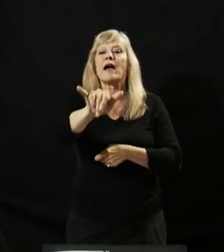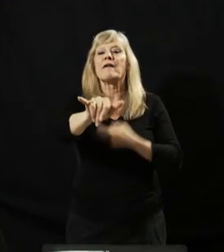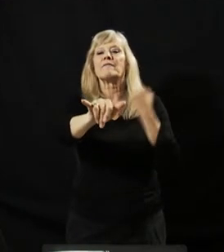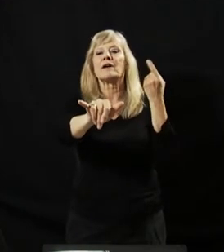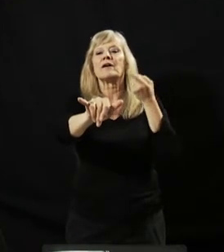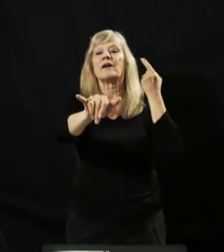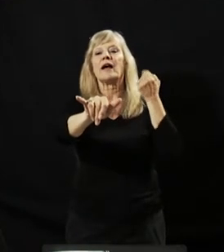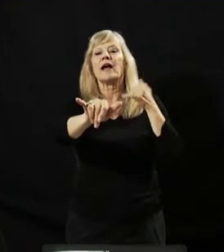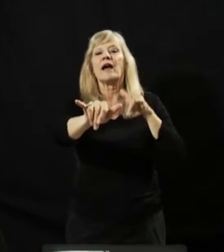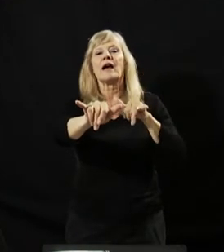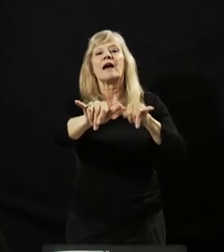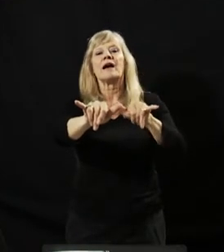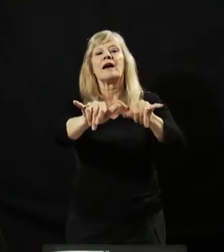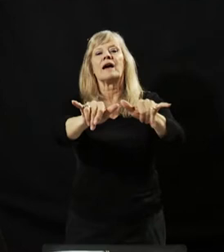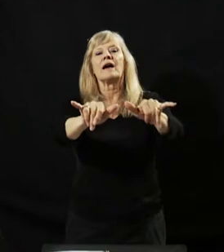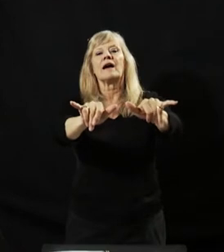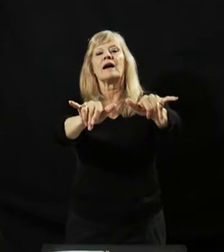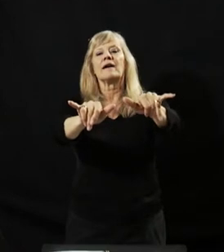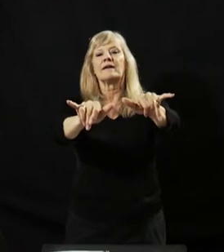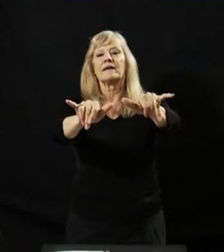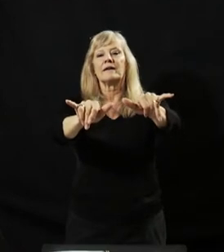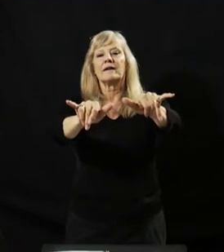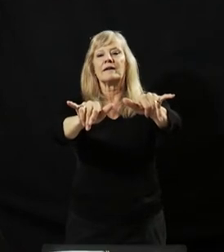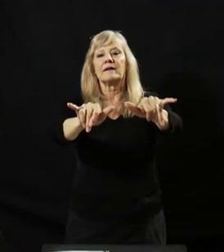forever and ever.